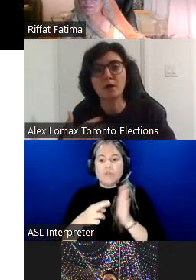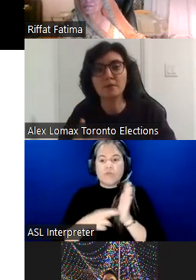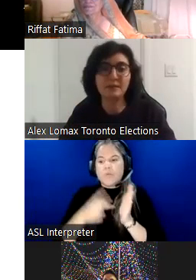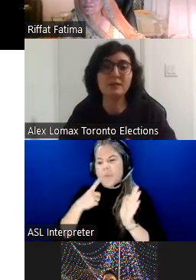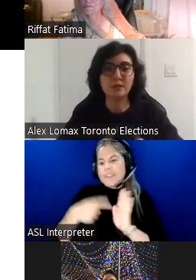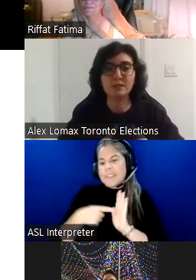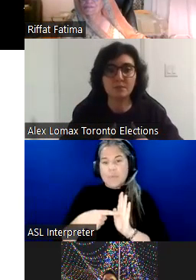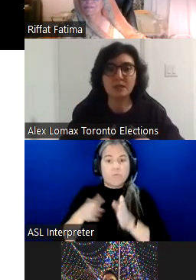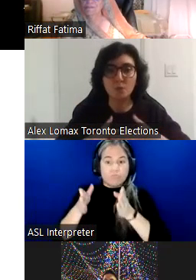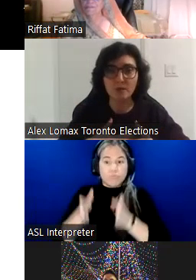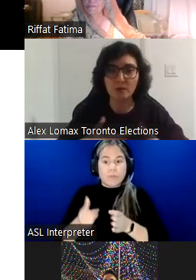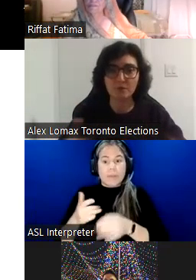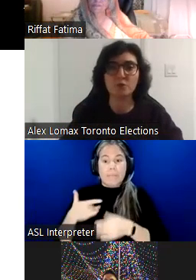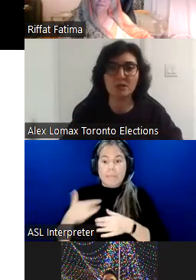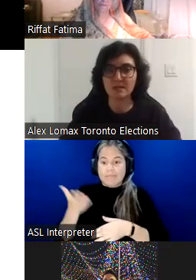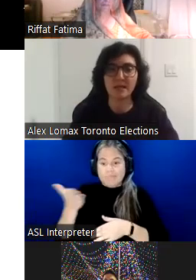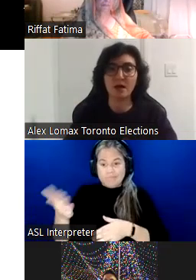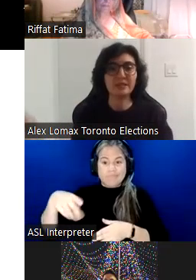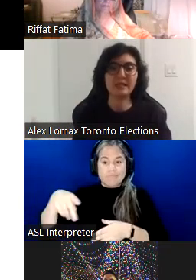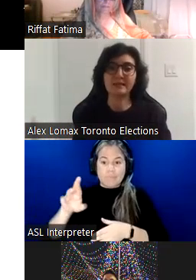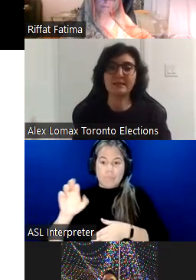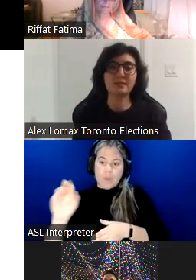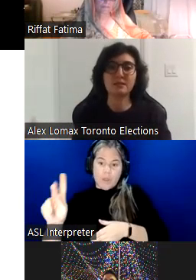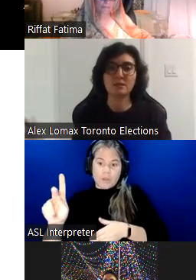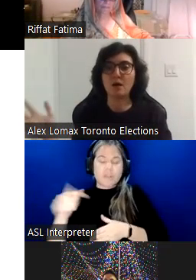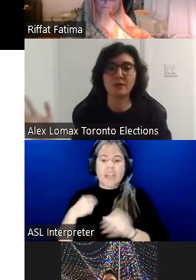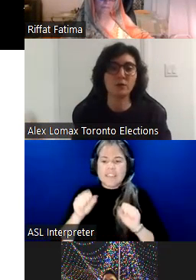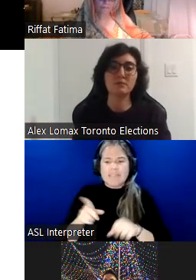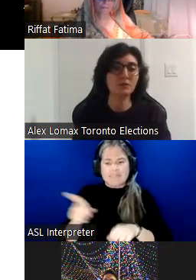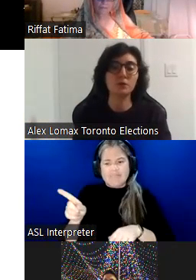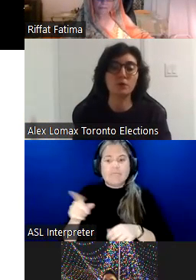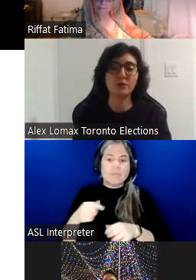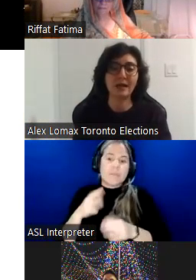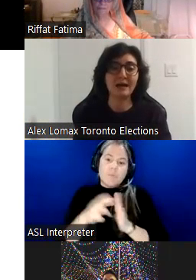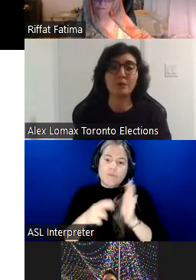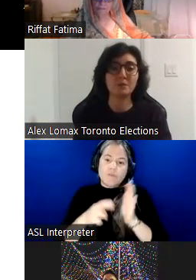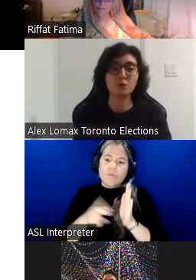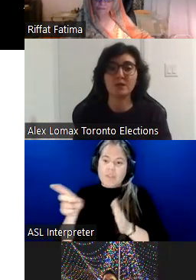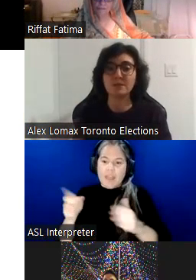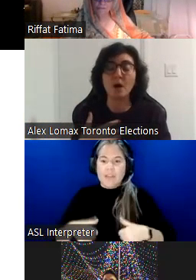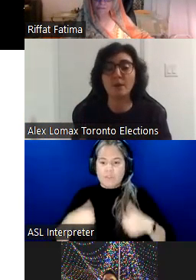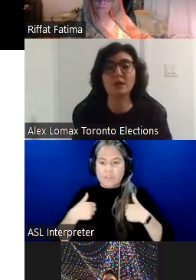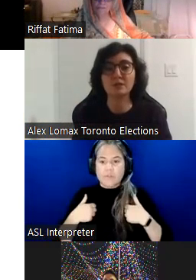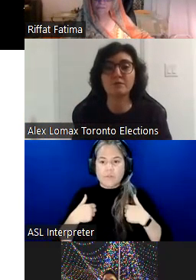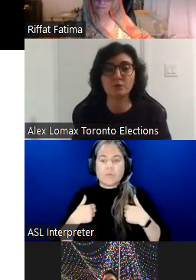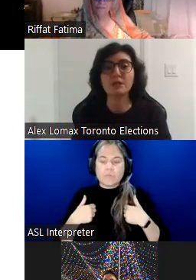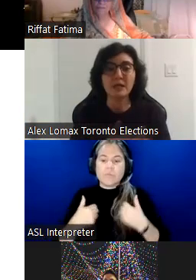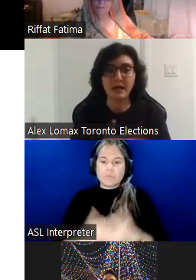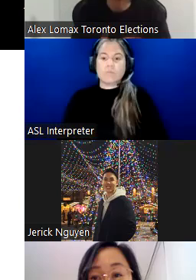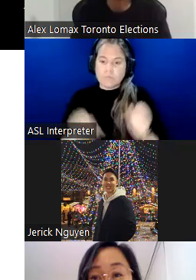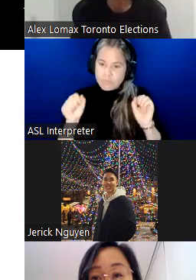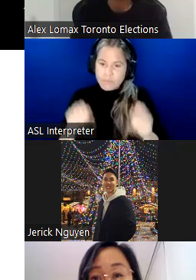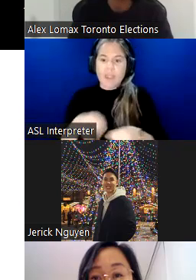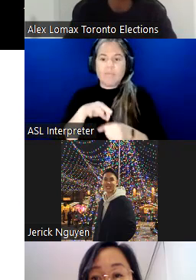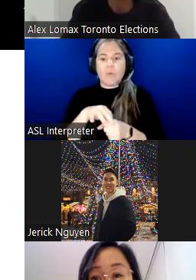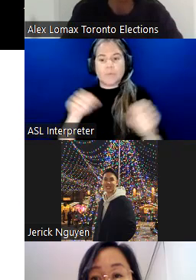So literally somebody can walk in off the street and say, I'm a Canadian citizen. I don't have a permanent address, but I would like to vote. And